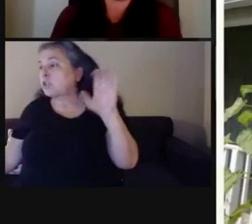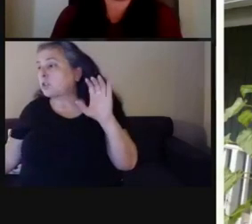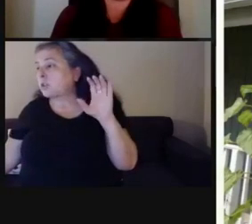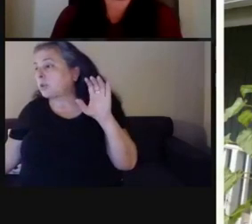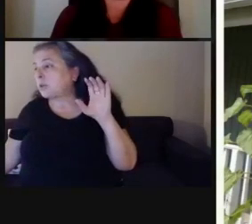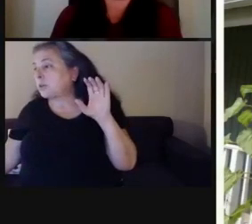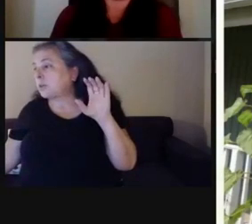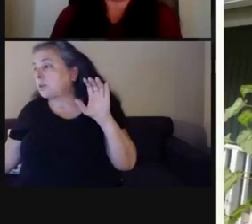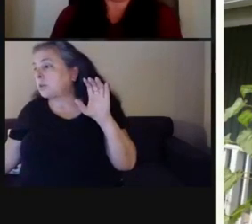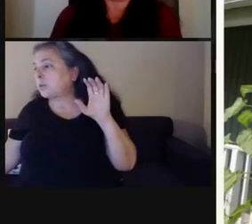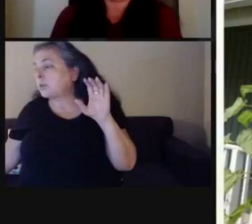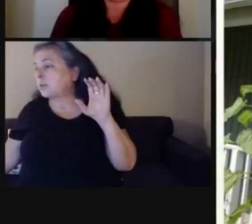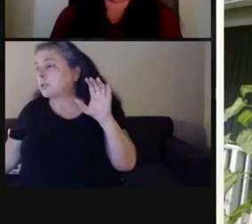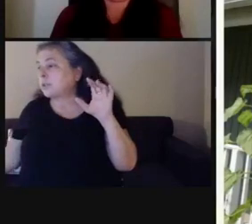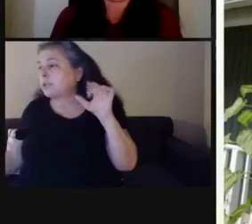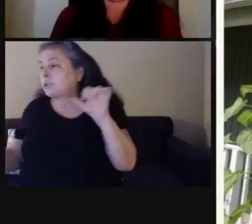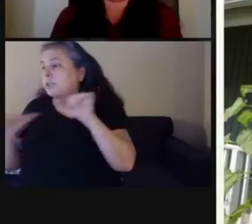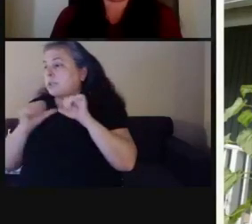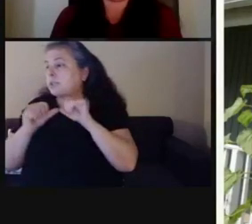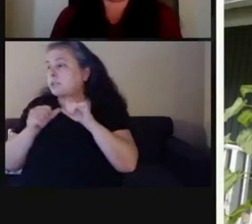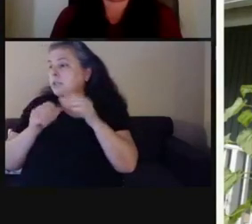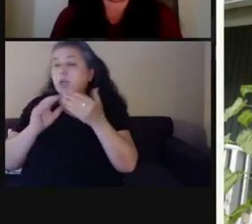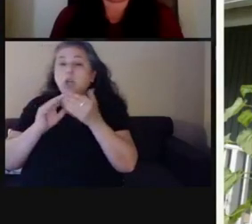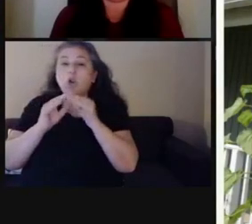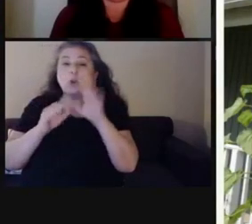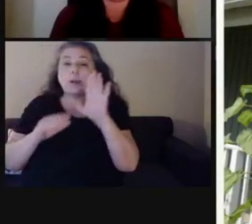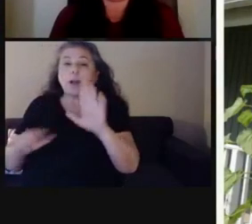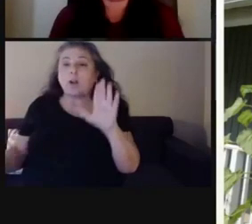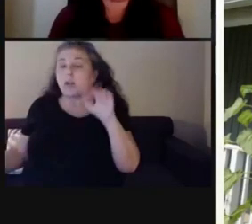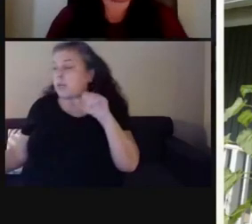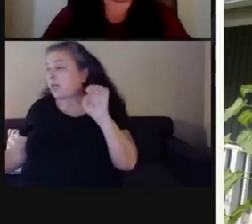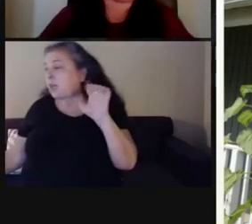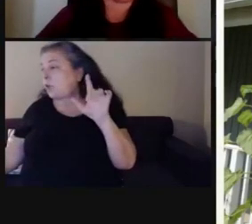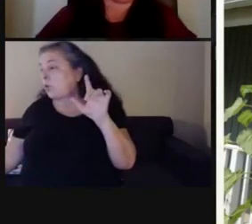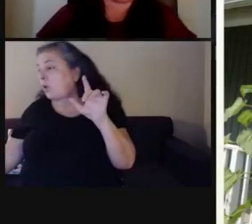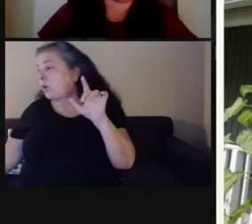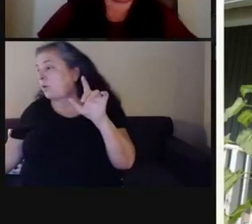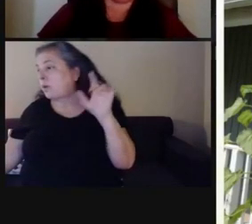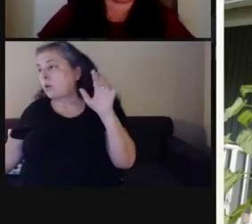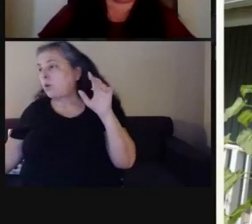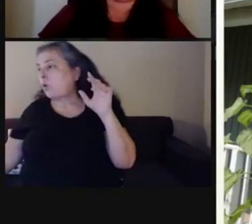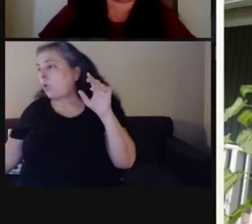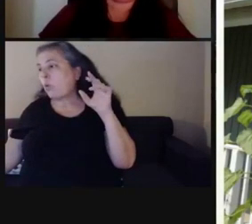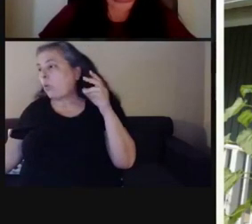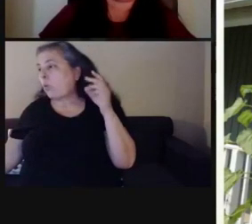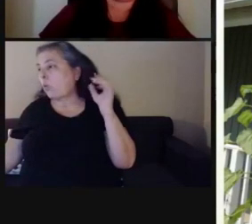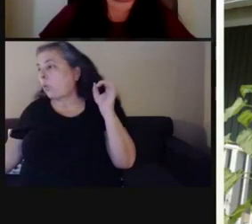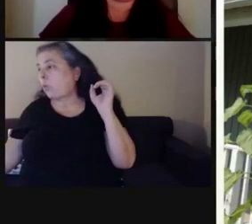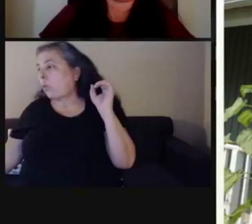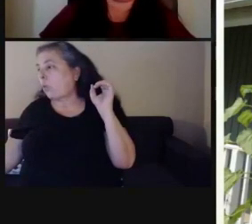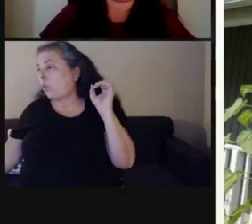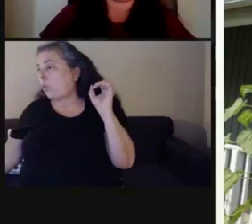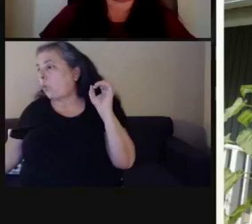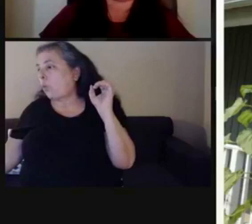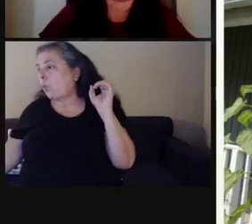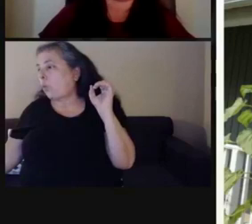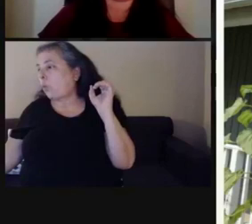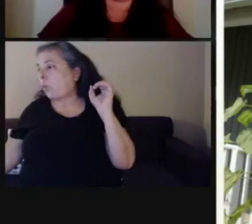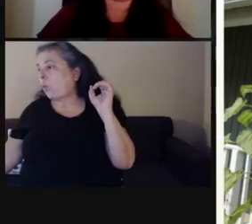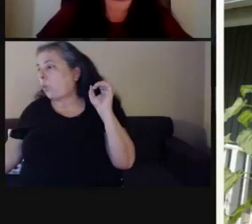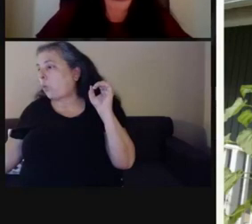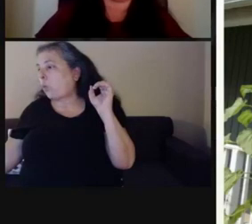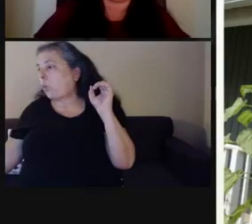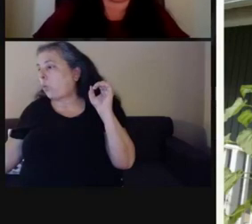urban area. And in Illinois, there are no reserve lands, there are no reservations. And so there isn't